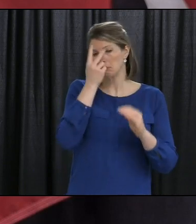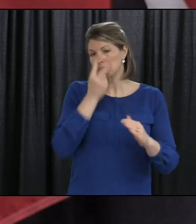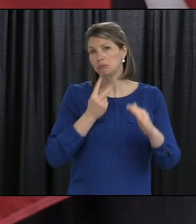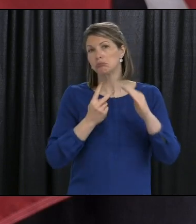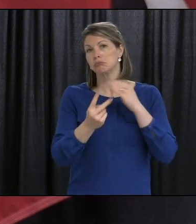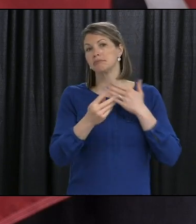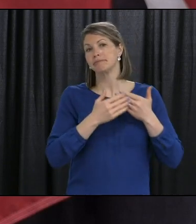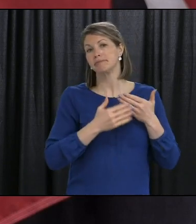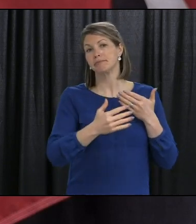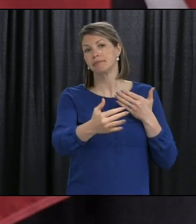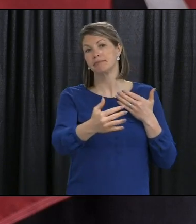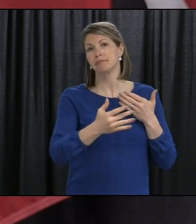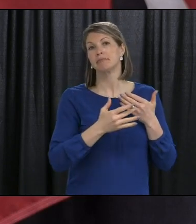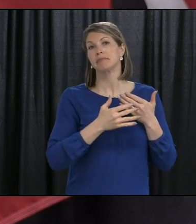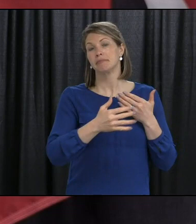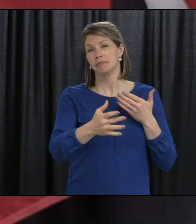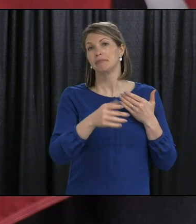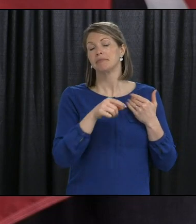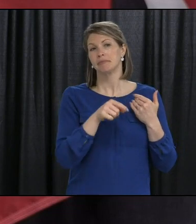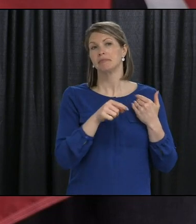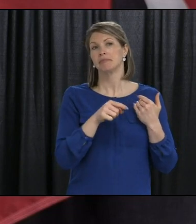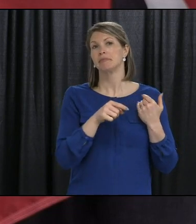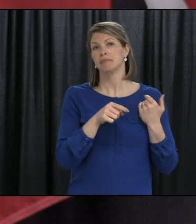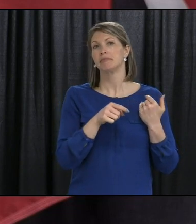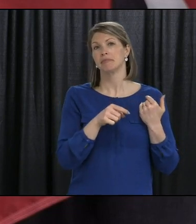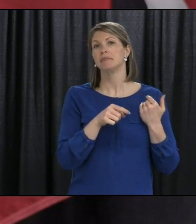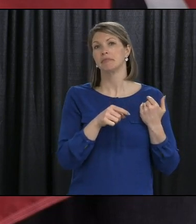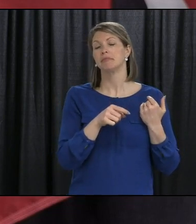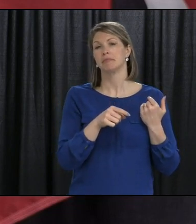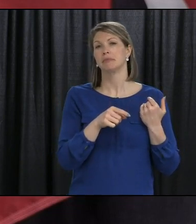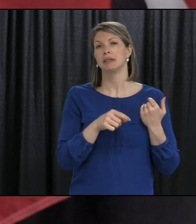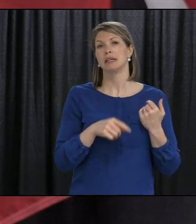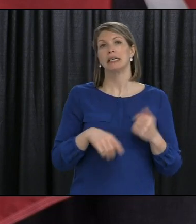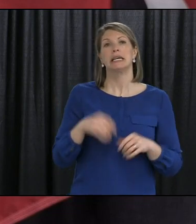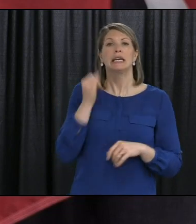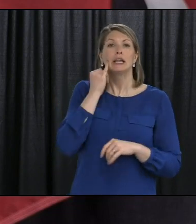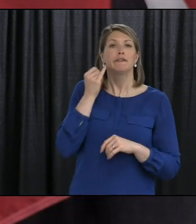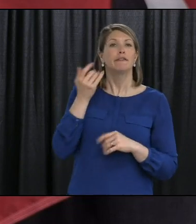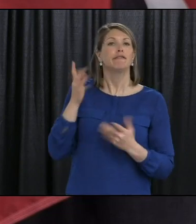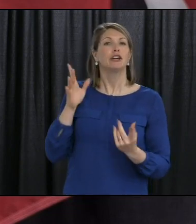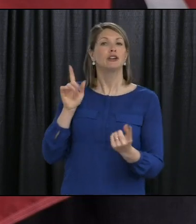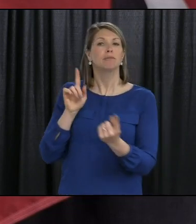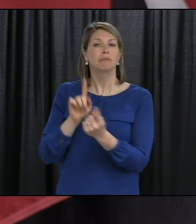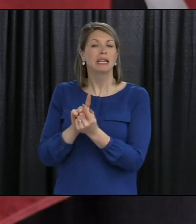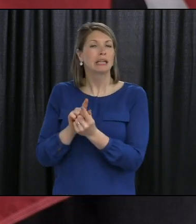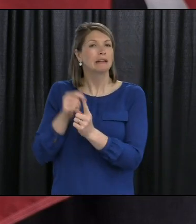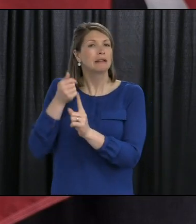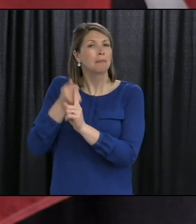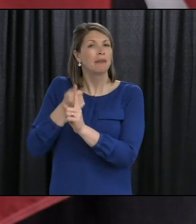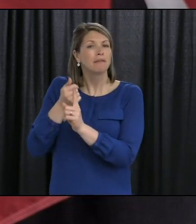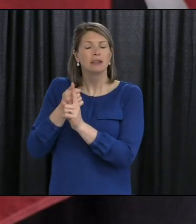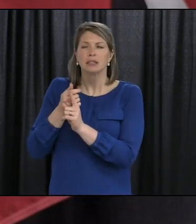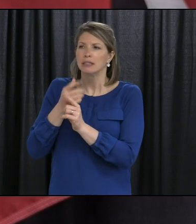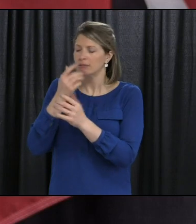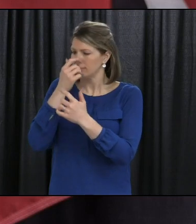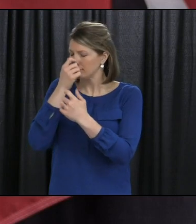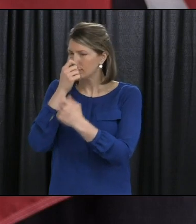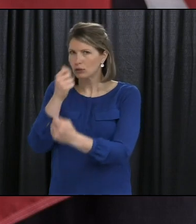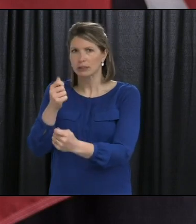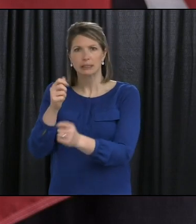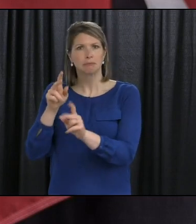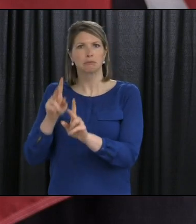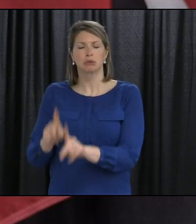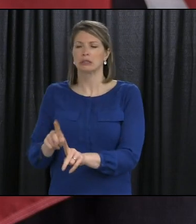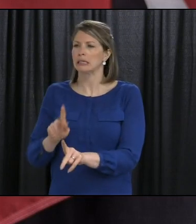those of us that know Dr. Raman, he's a very interesting person to work with. He's working with a group